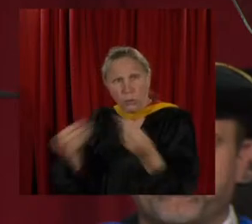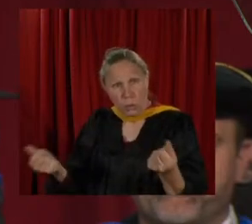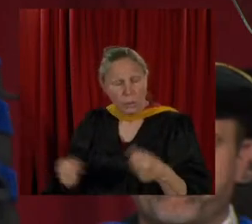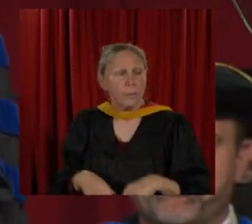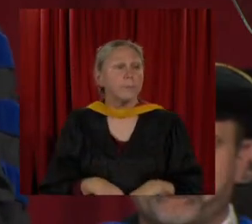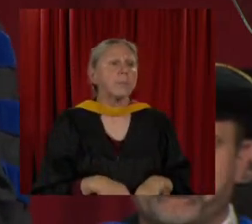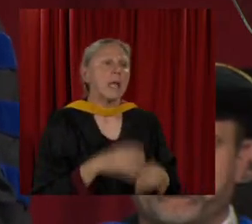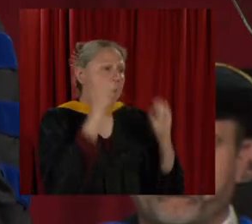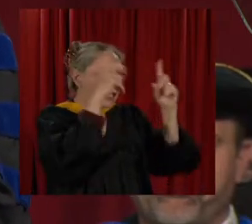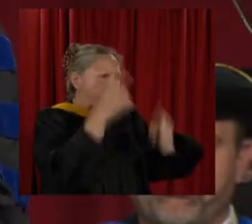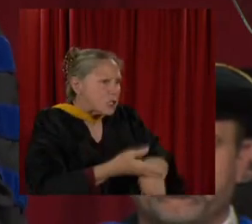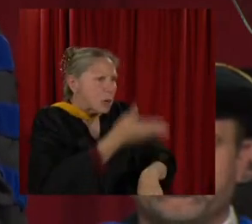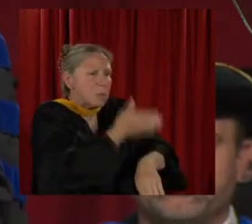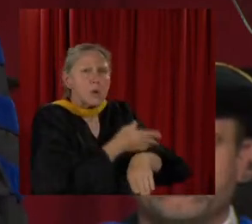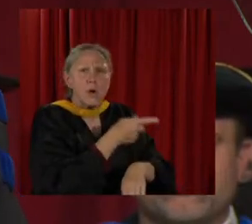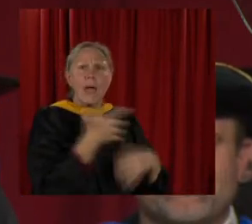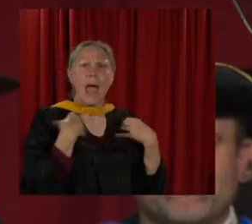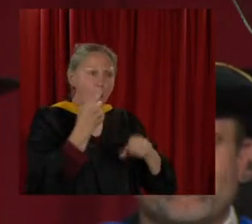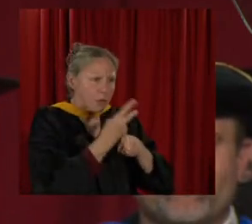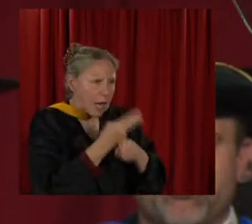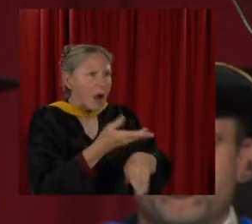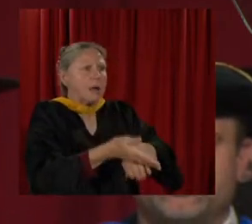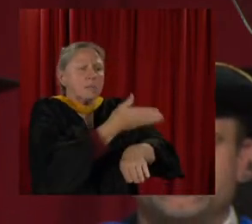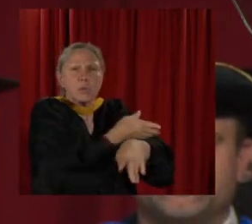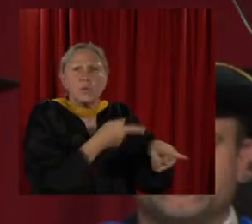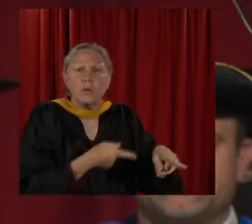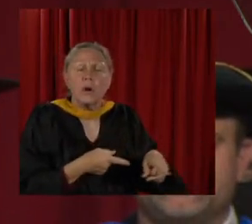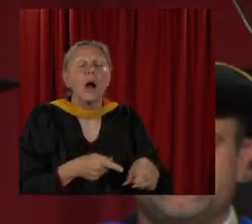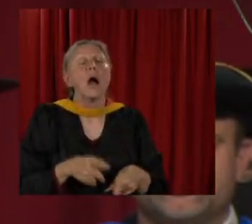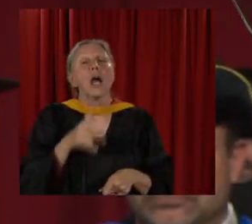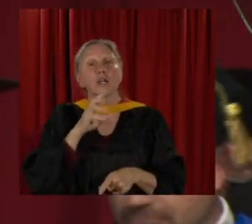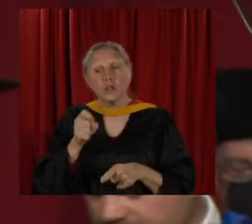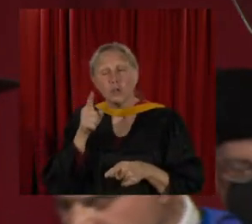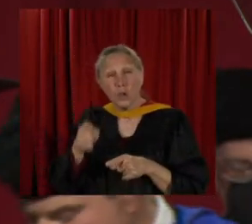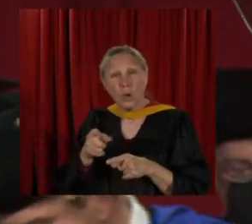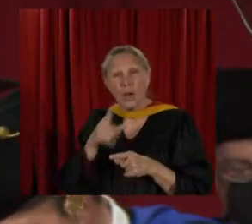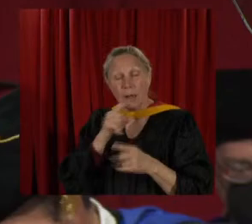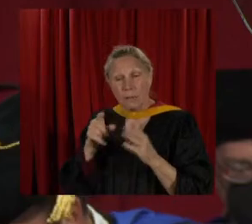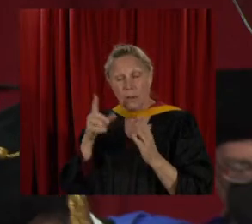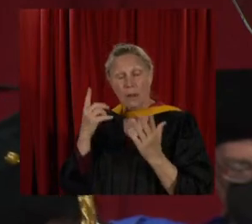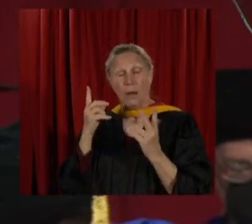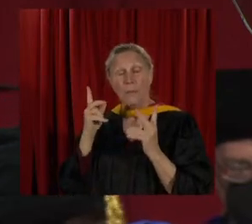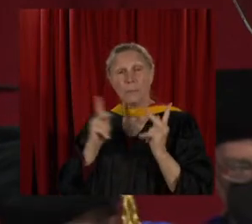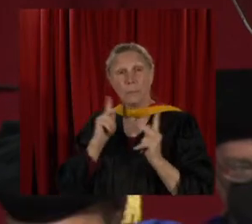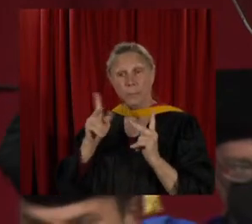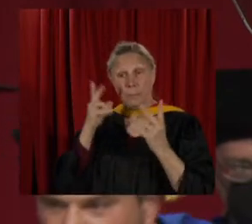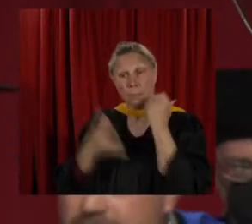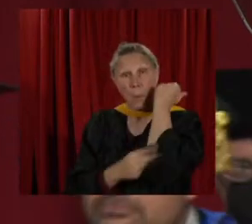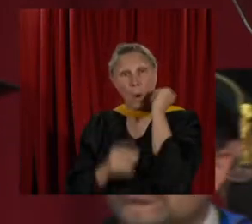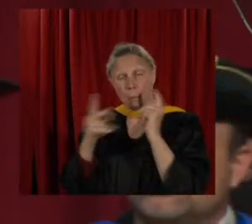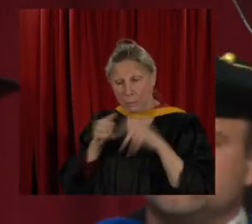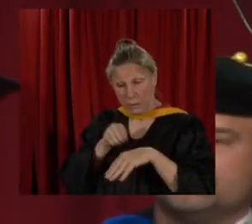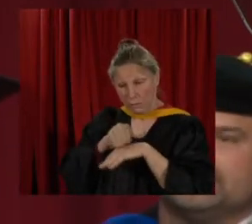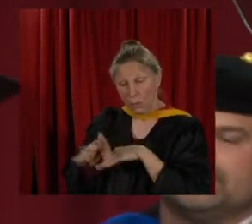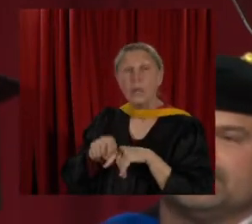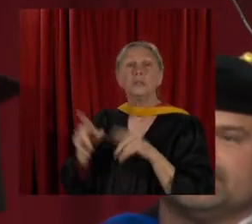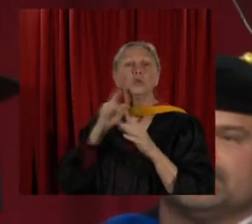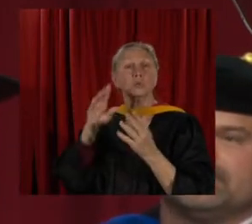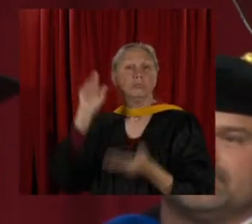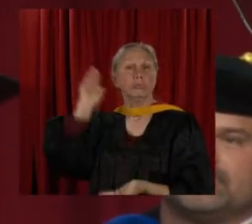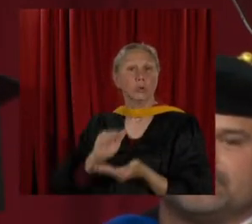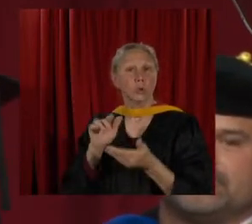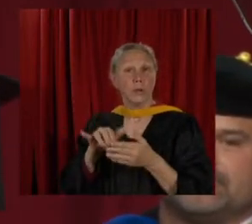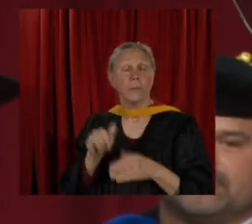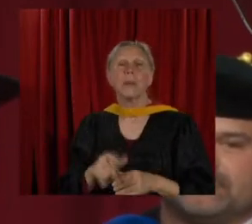improve educational and healthcare access, to mitigate the negative impacts of poverty.